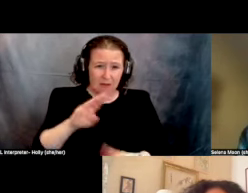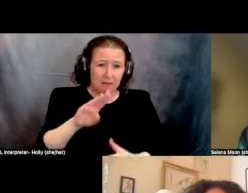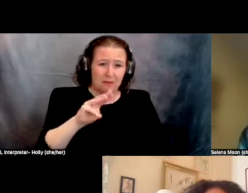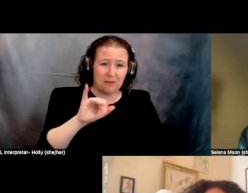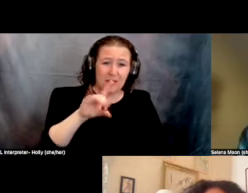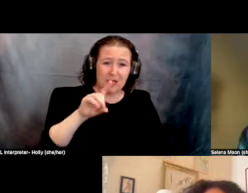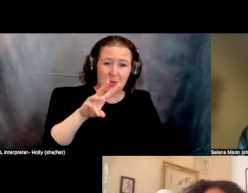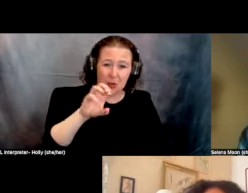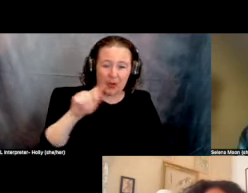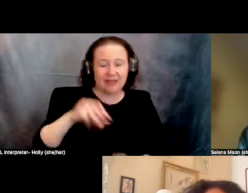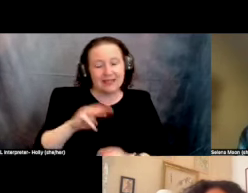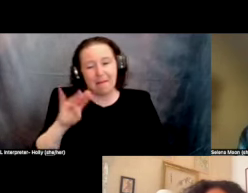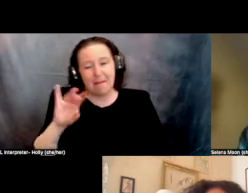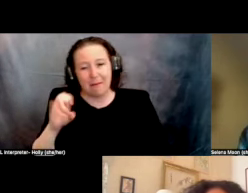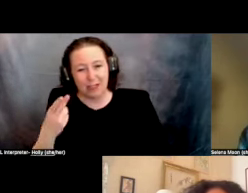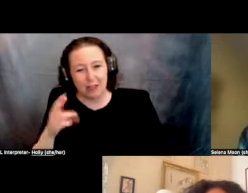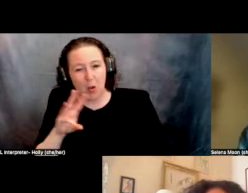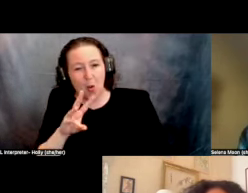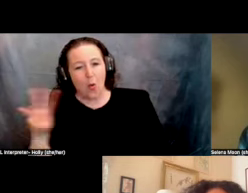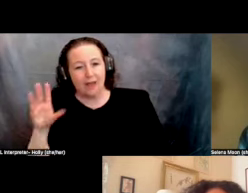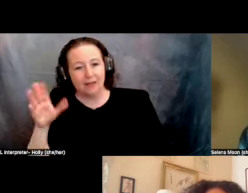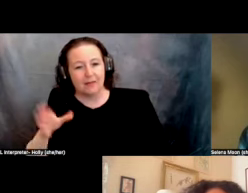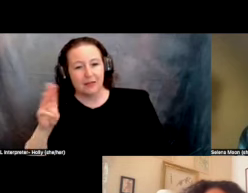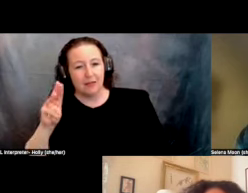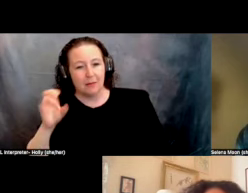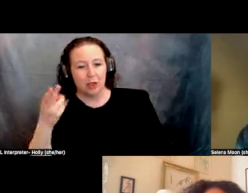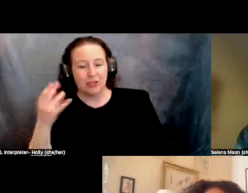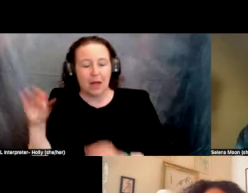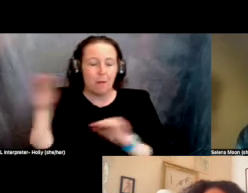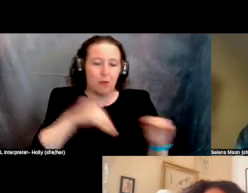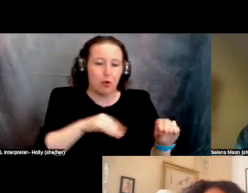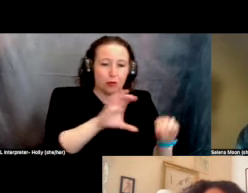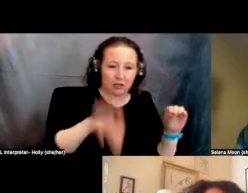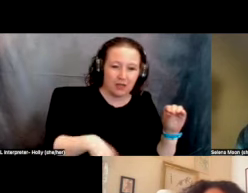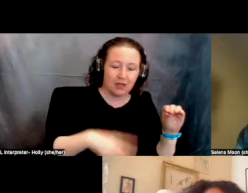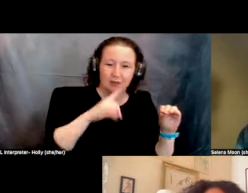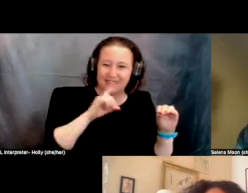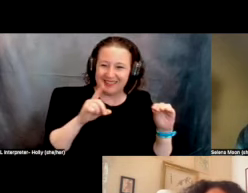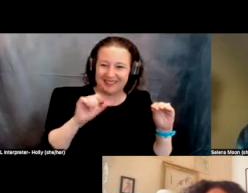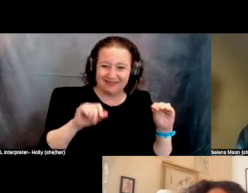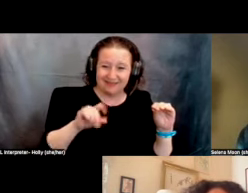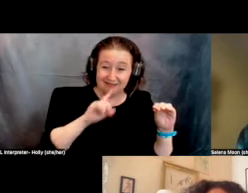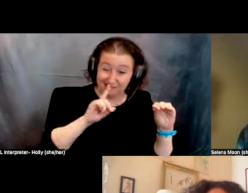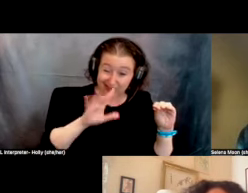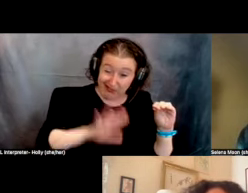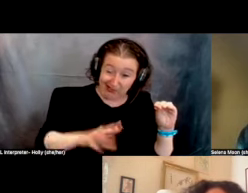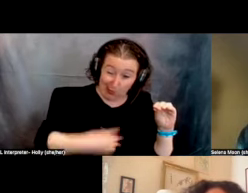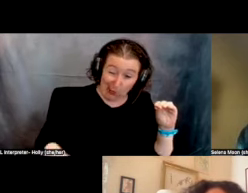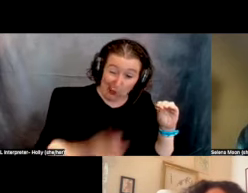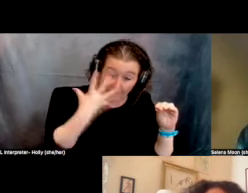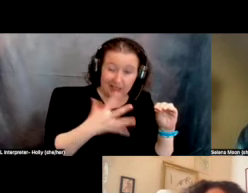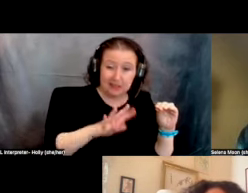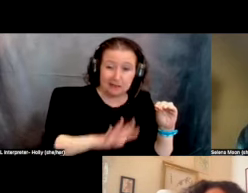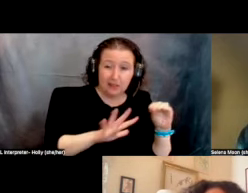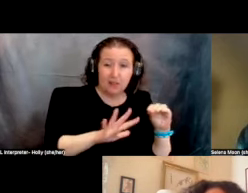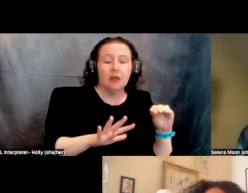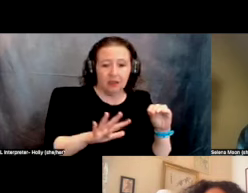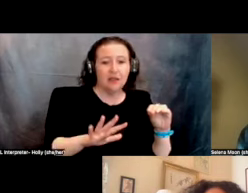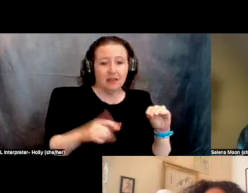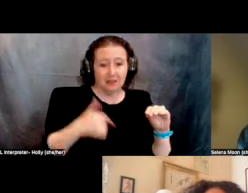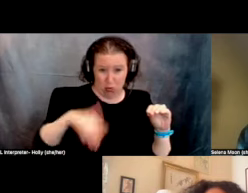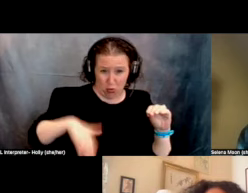Michigan, west side of Michigan. I'm located in Chicago now, very homogenous, very white. And for me, you know, growing up there, you